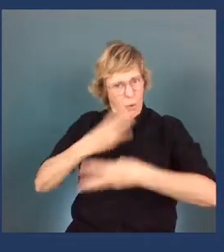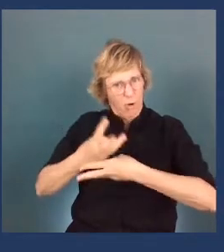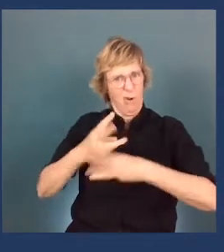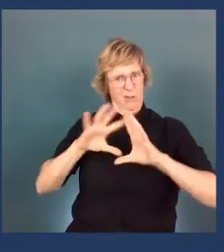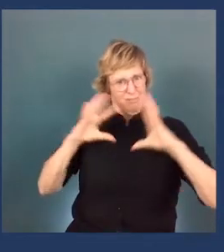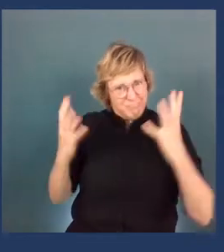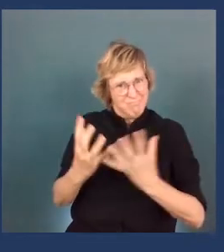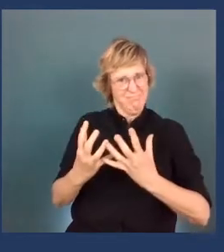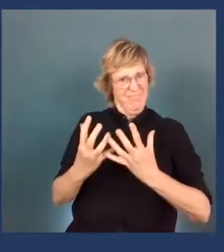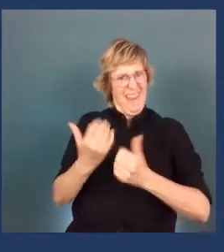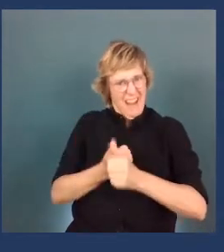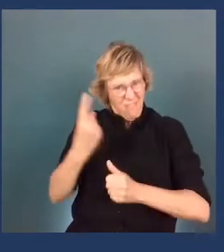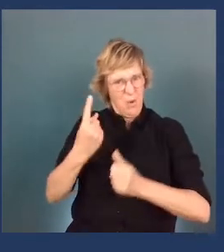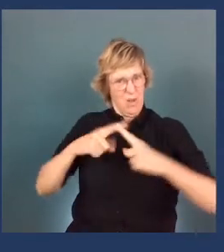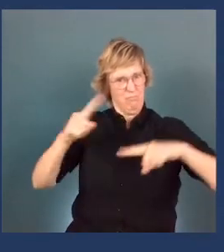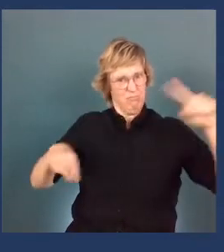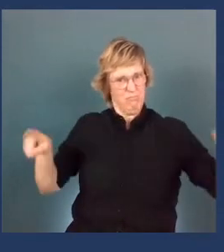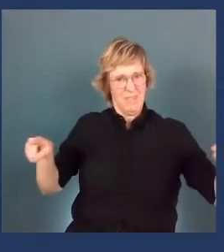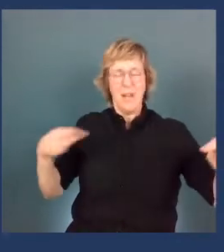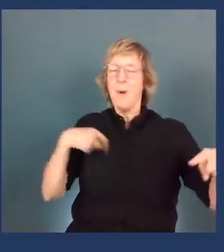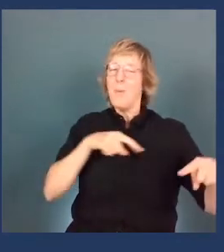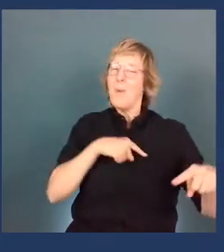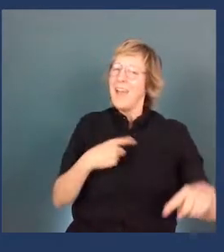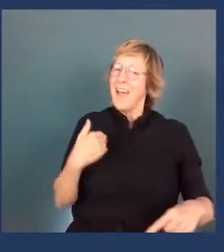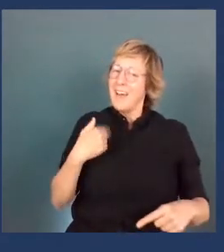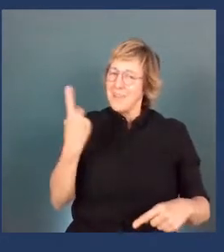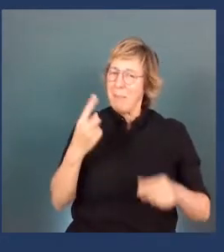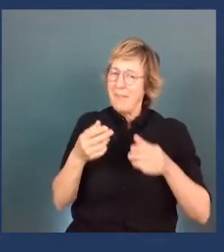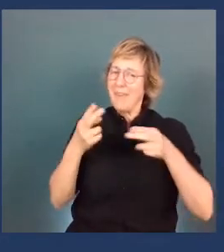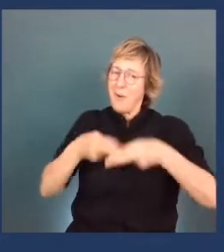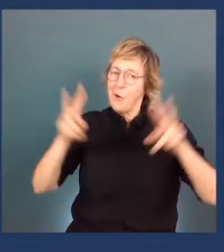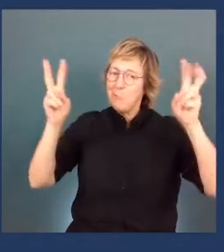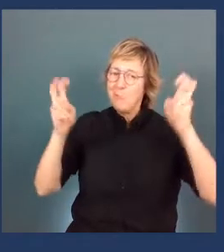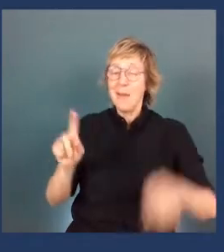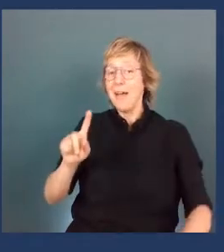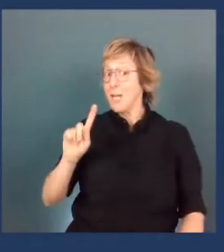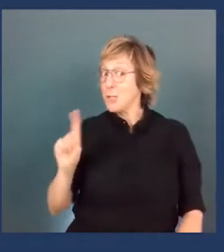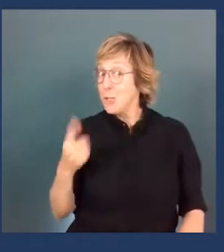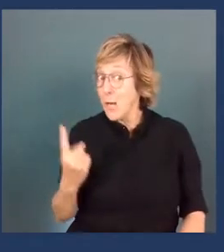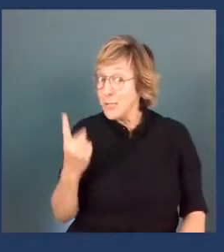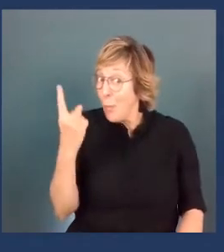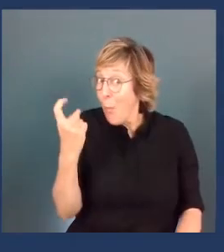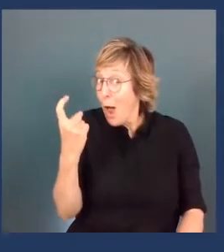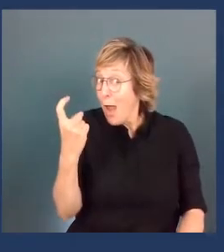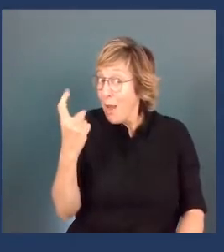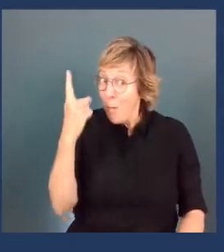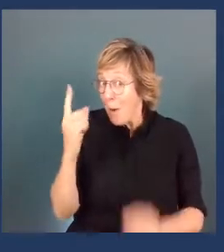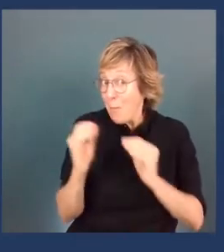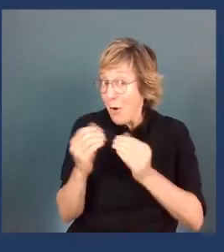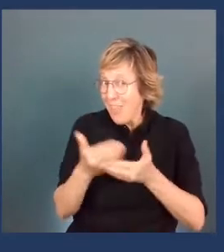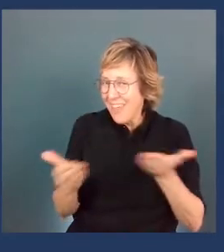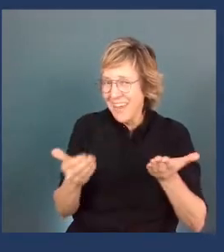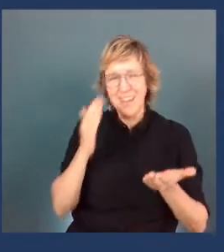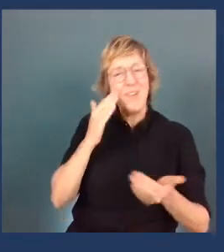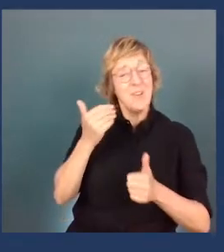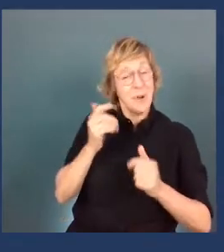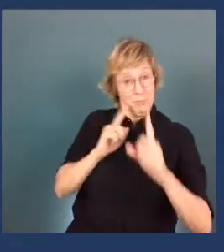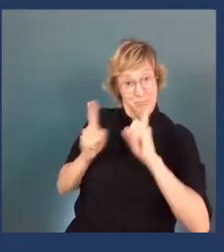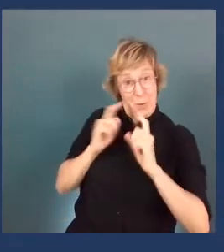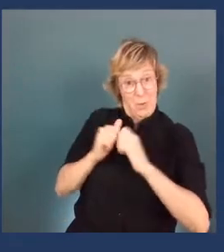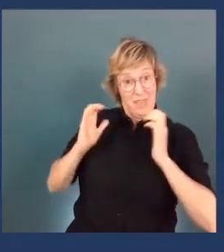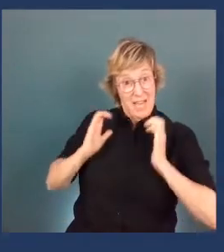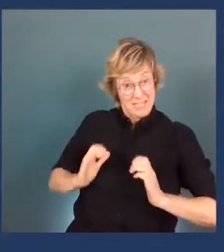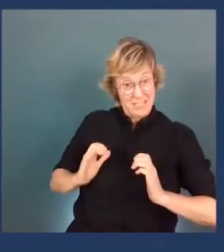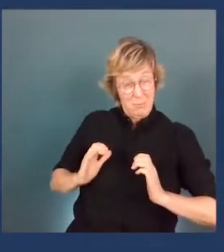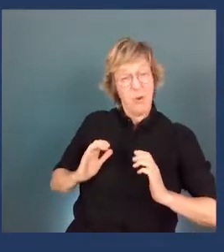it. So we have this thing called Just One More Thing. So when we're having a conversation with a customer, at the end of the